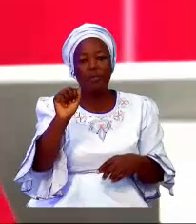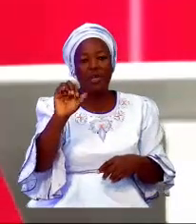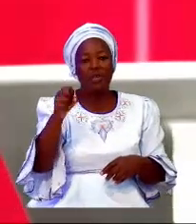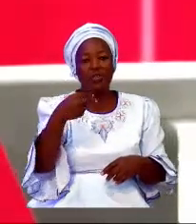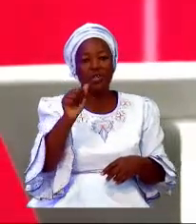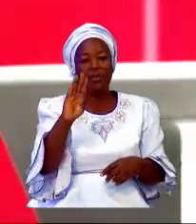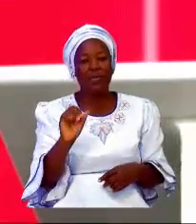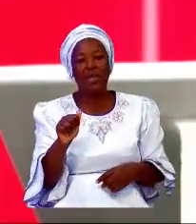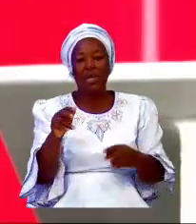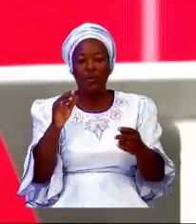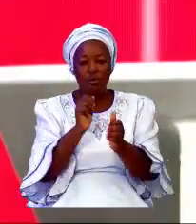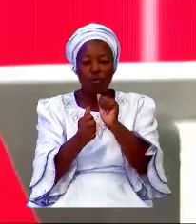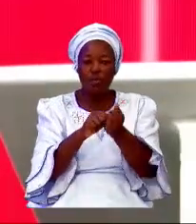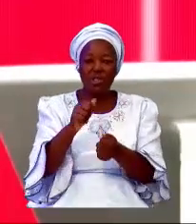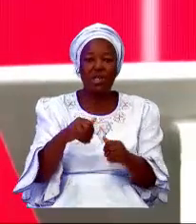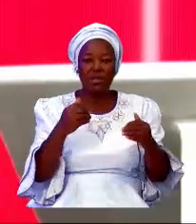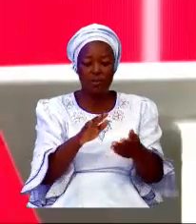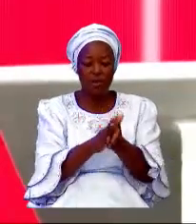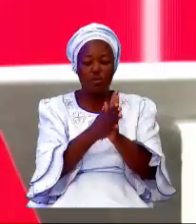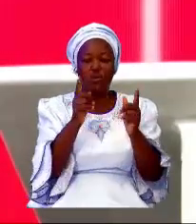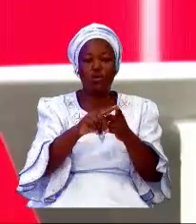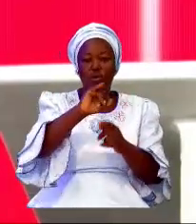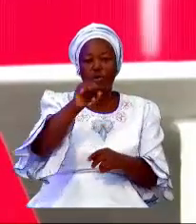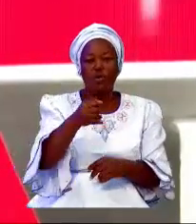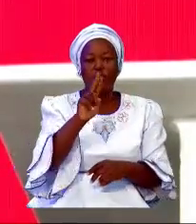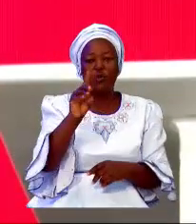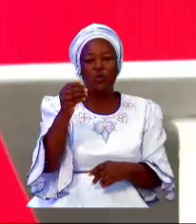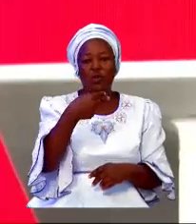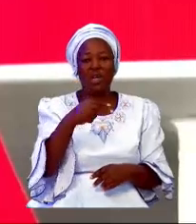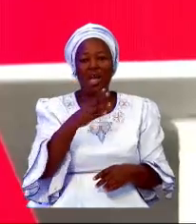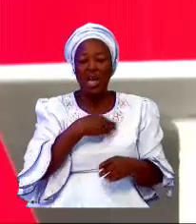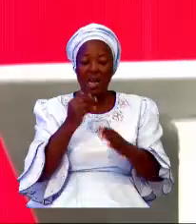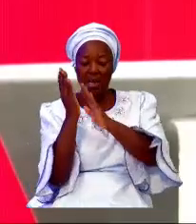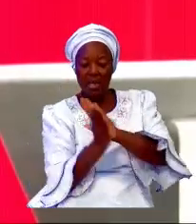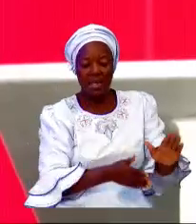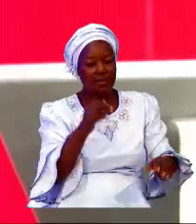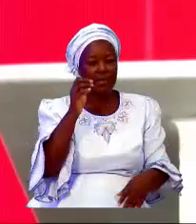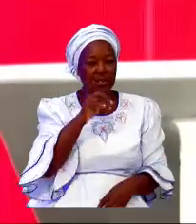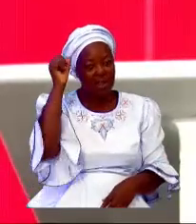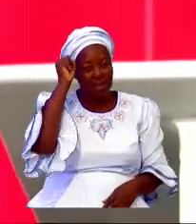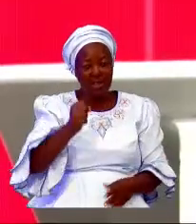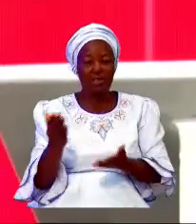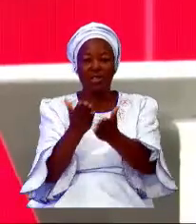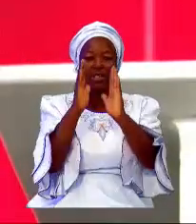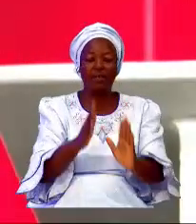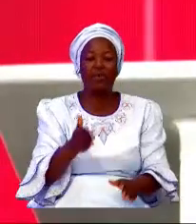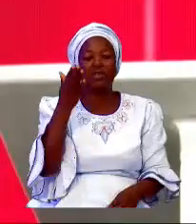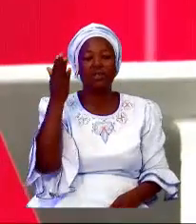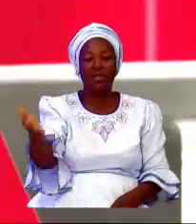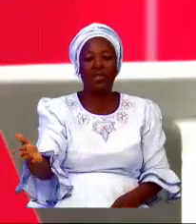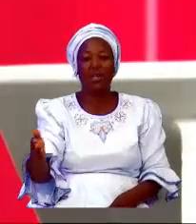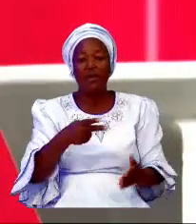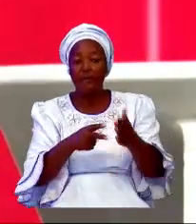and came to Beersheba, which belongeth to Judah, and led